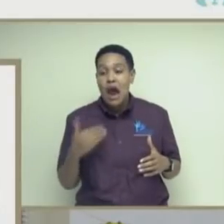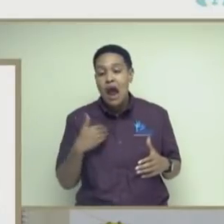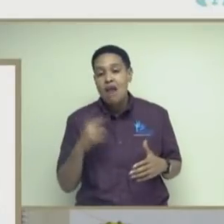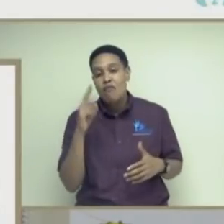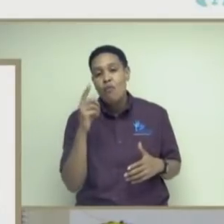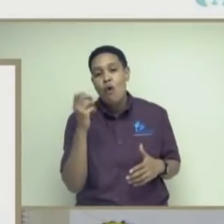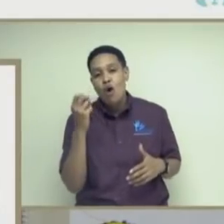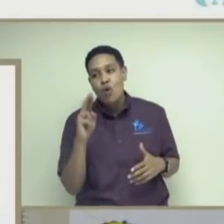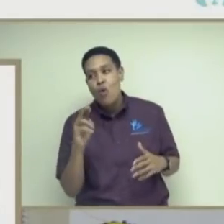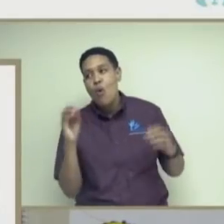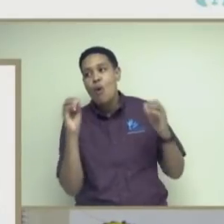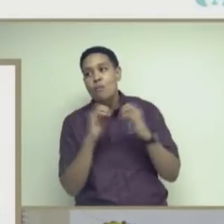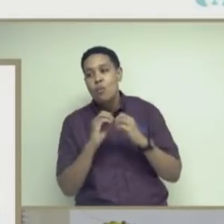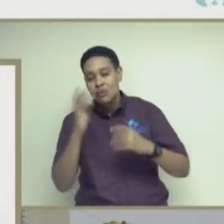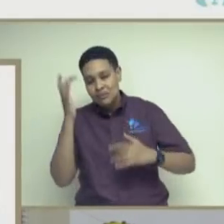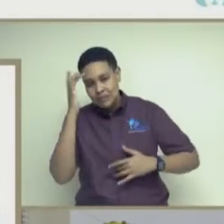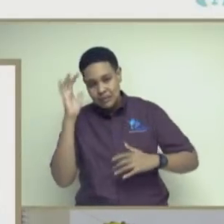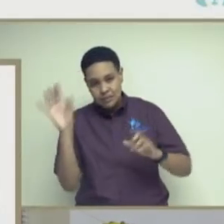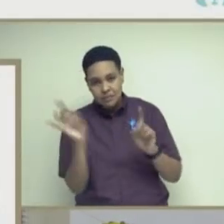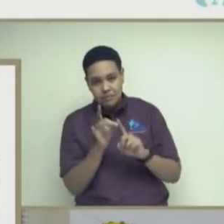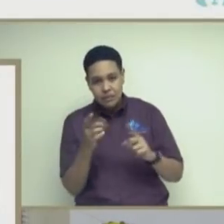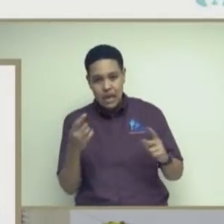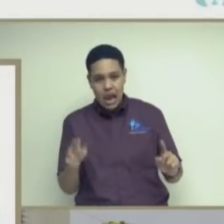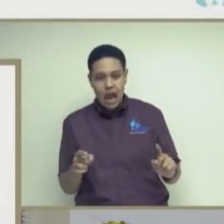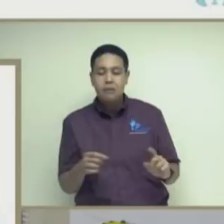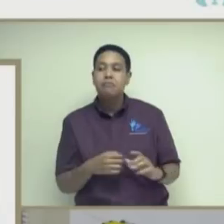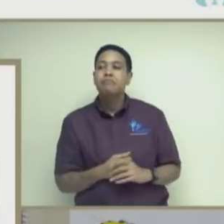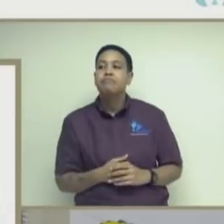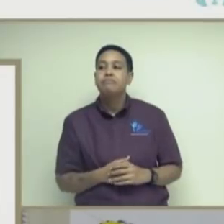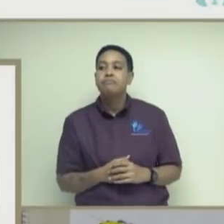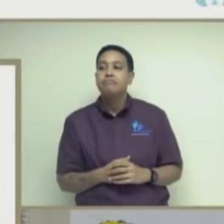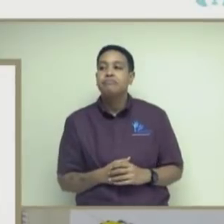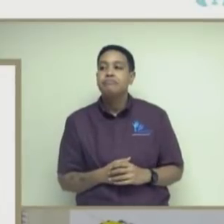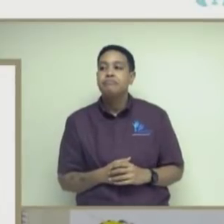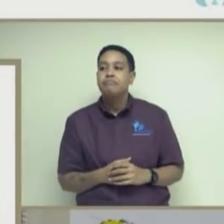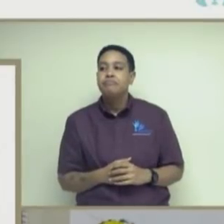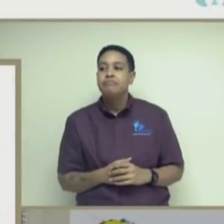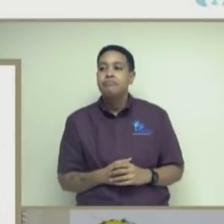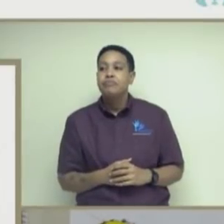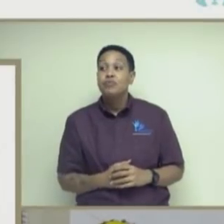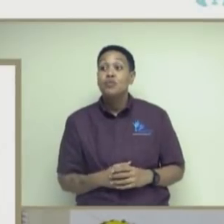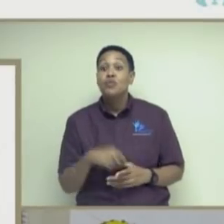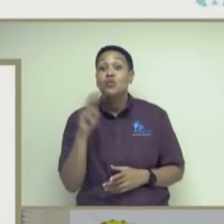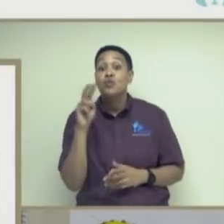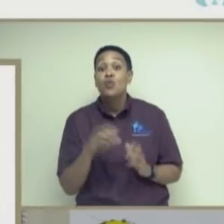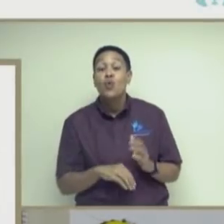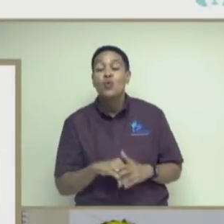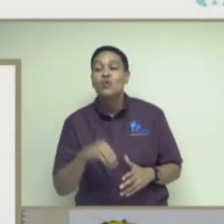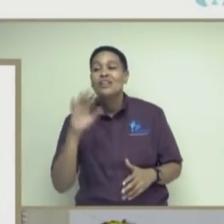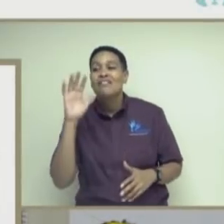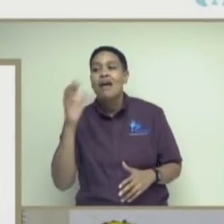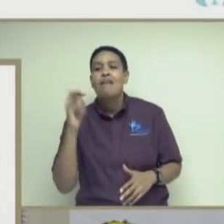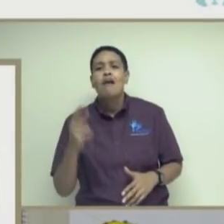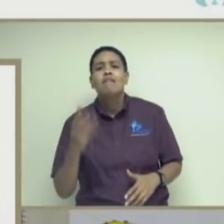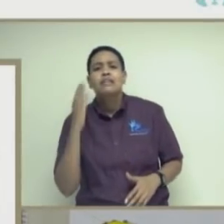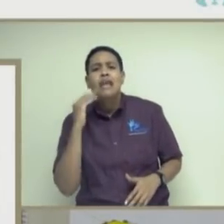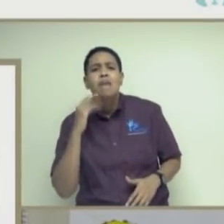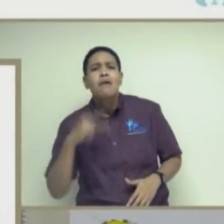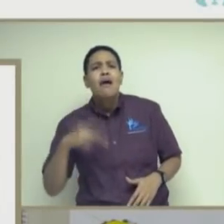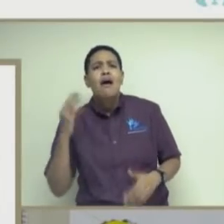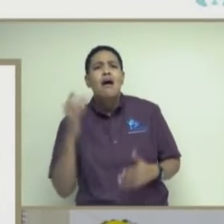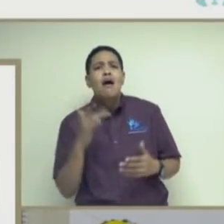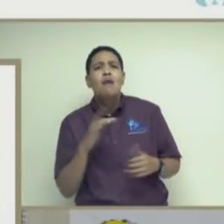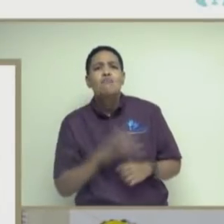more comorbidity. 2 of 5 had 2 or more, and